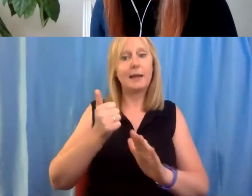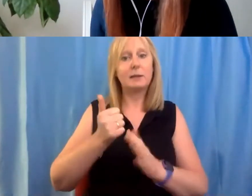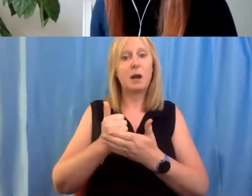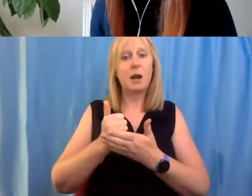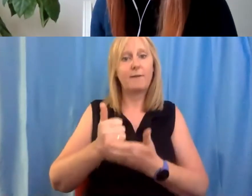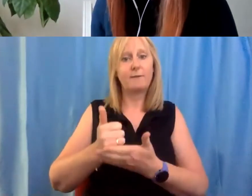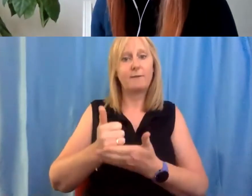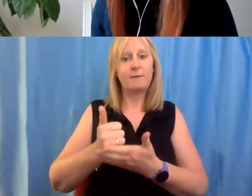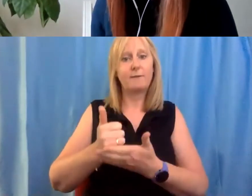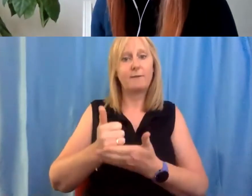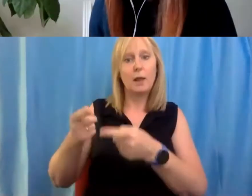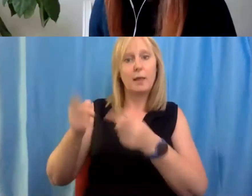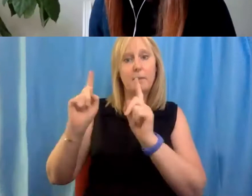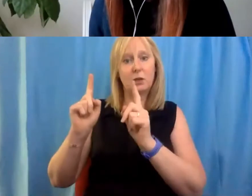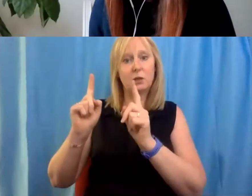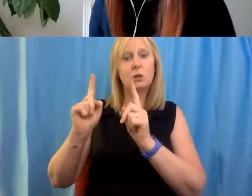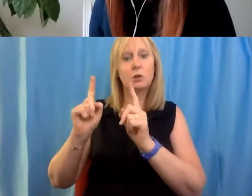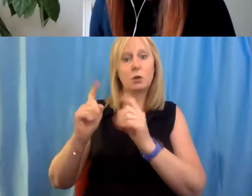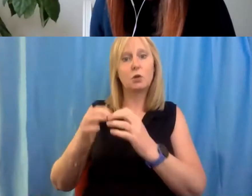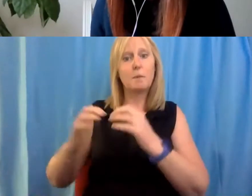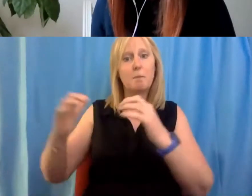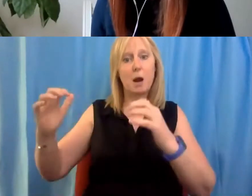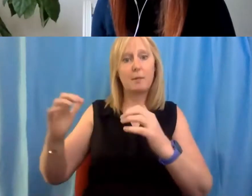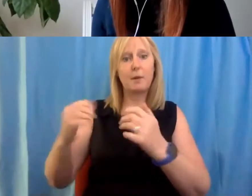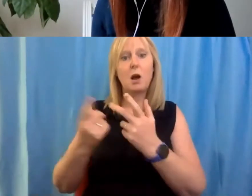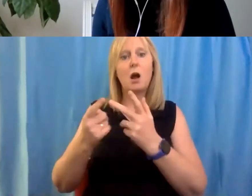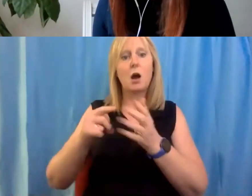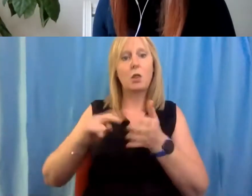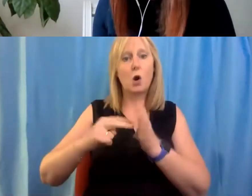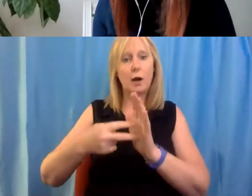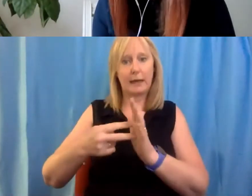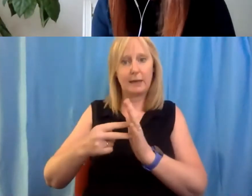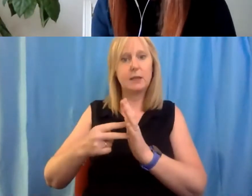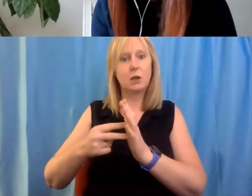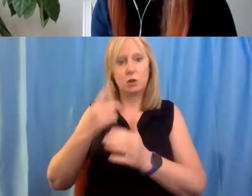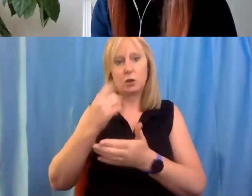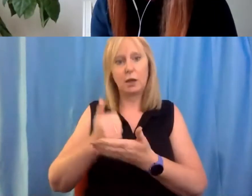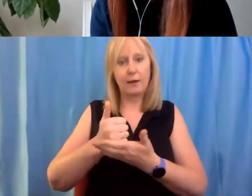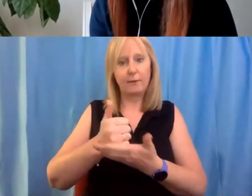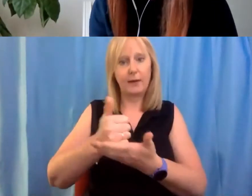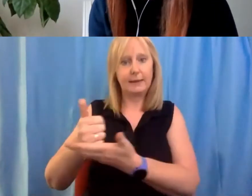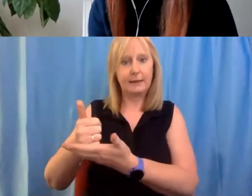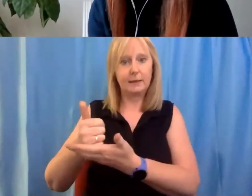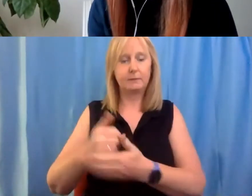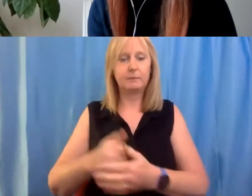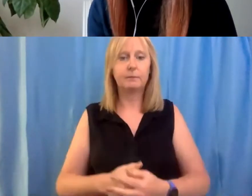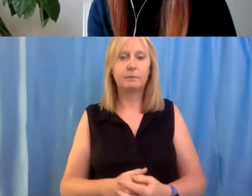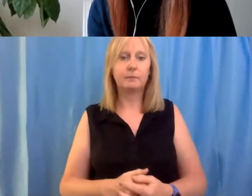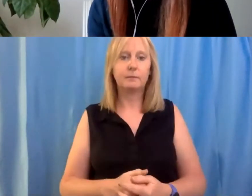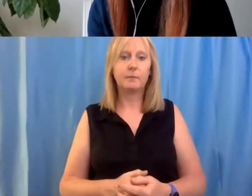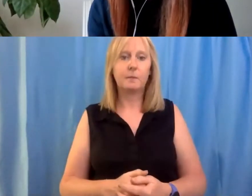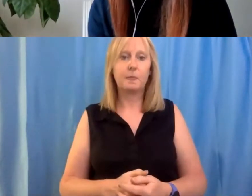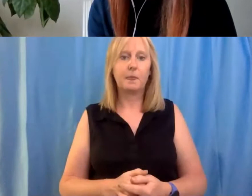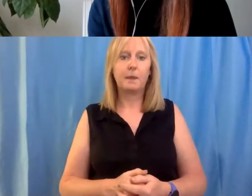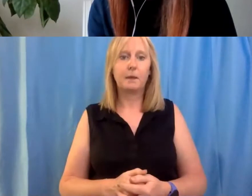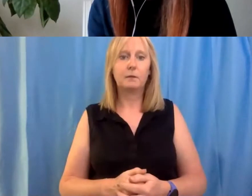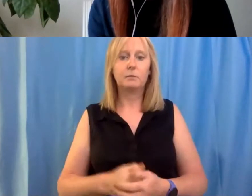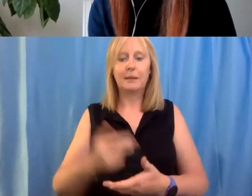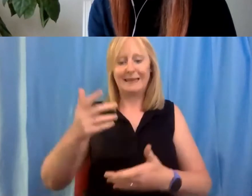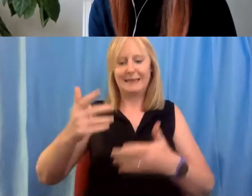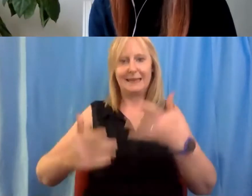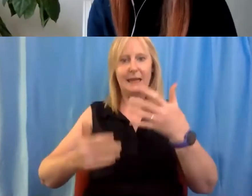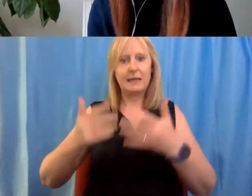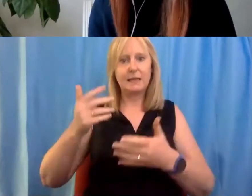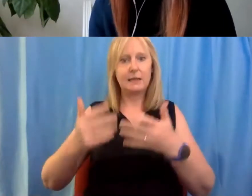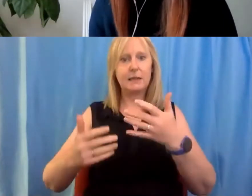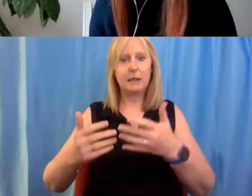the Parliament and to other organisations that deliver public services. Now, statistics show us that